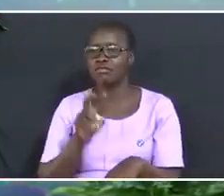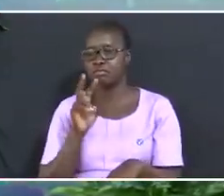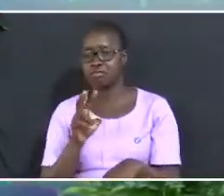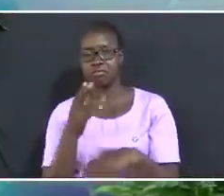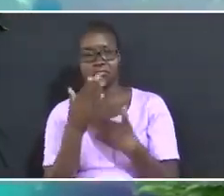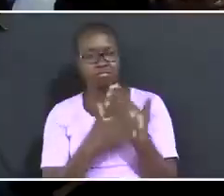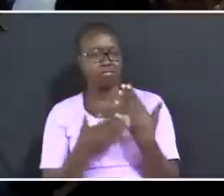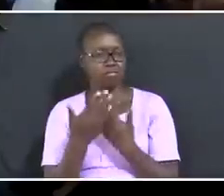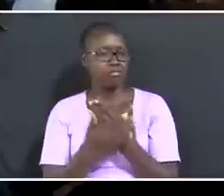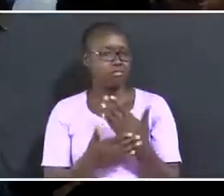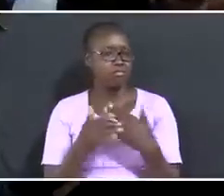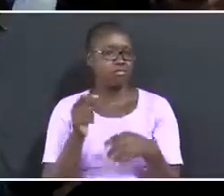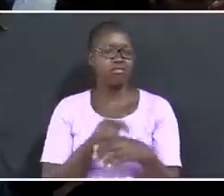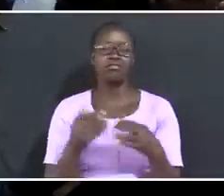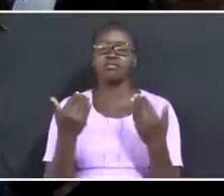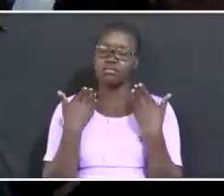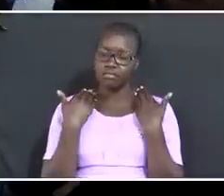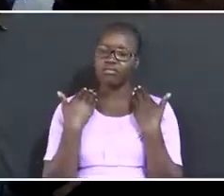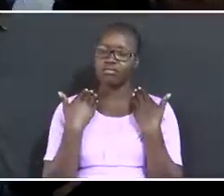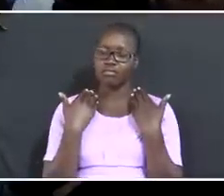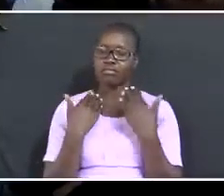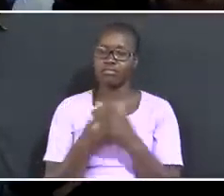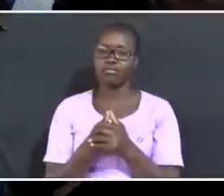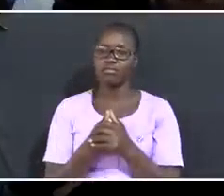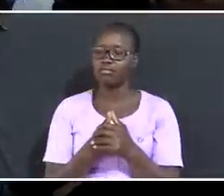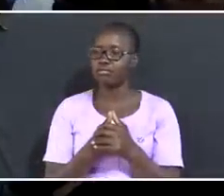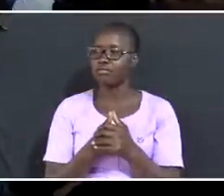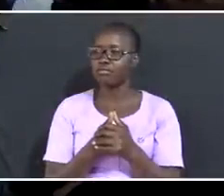computer. There's a time to sleep.